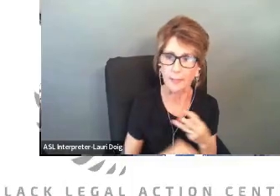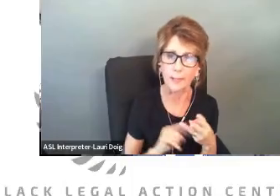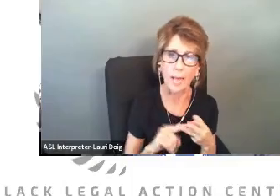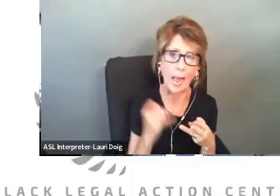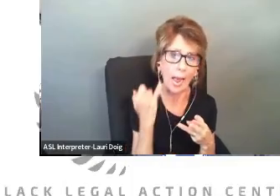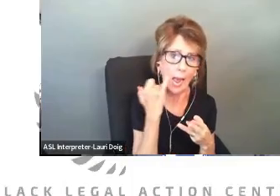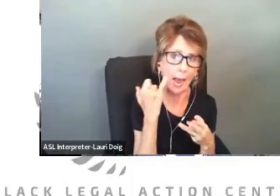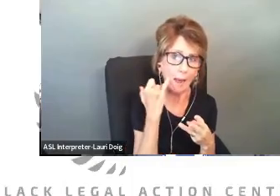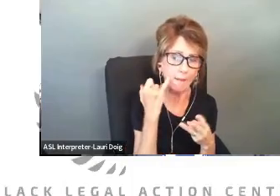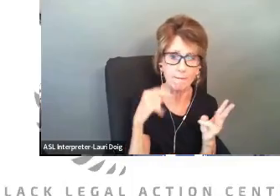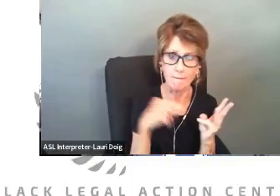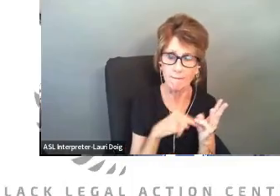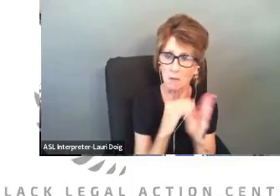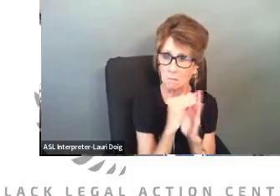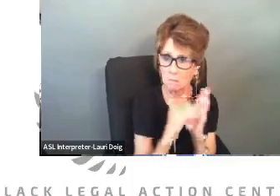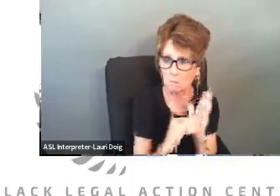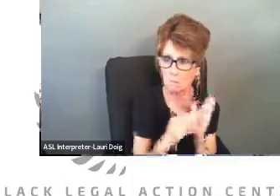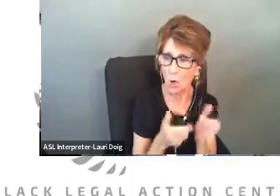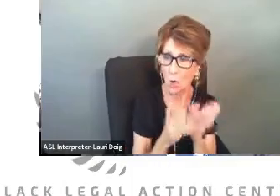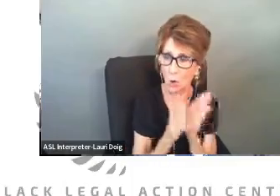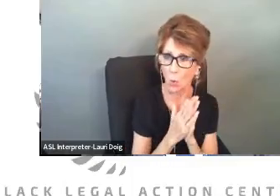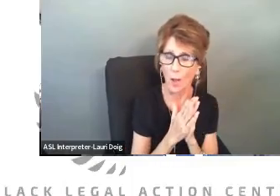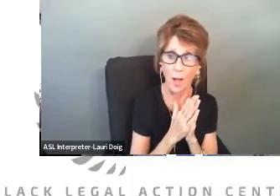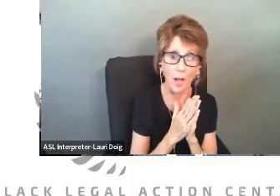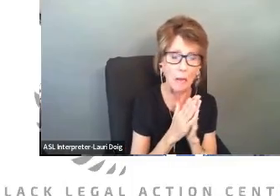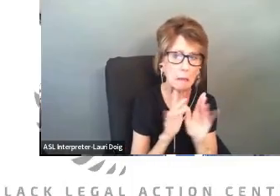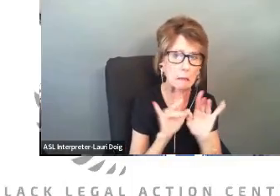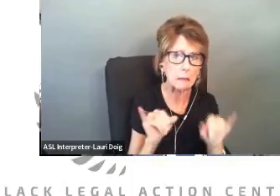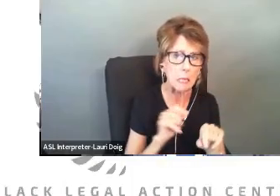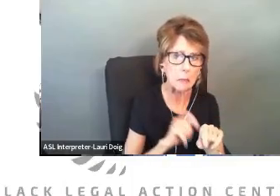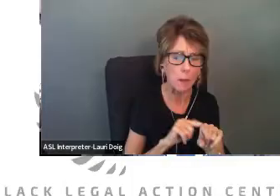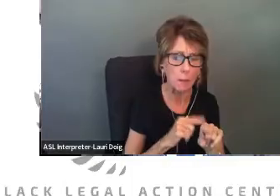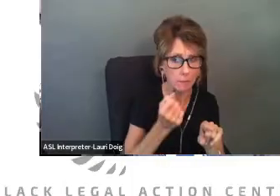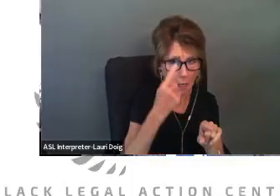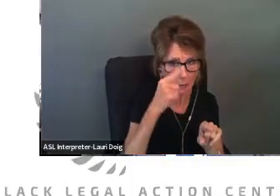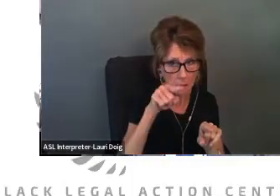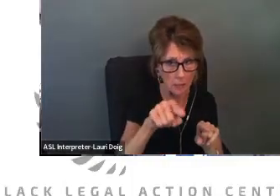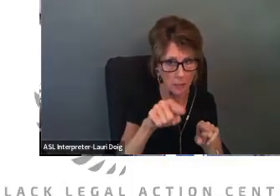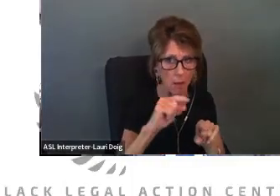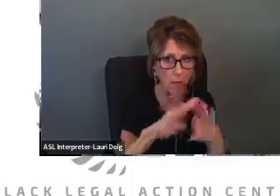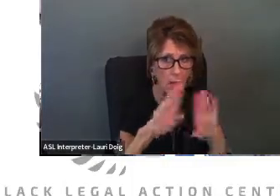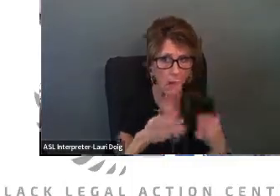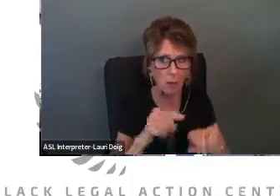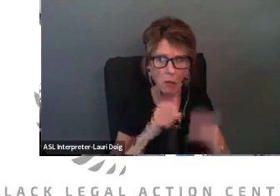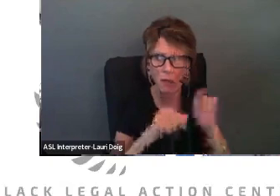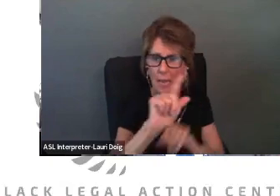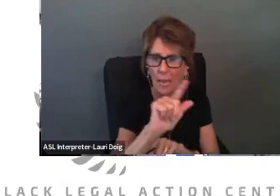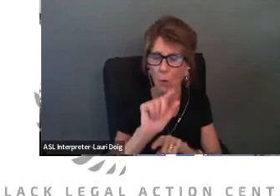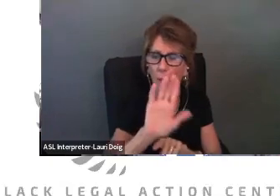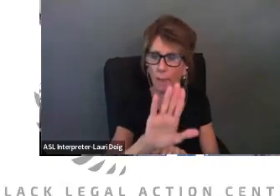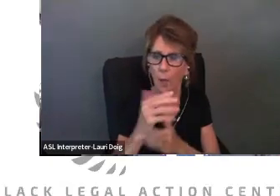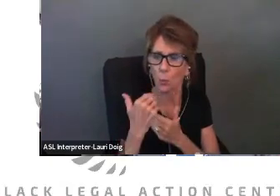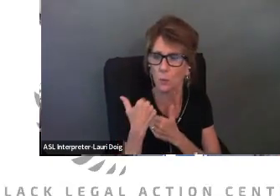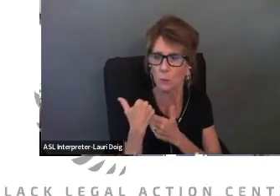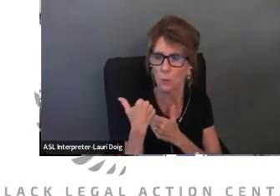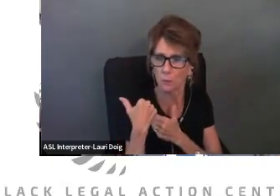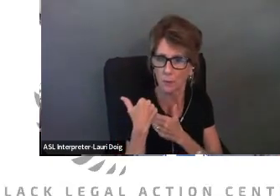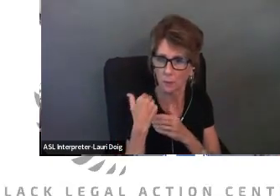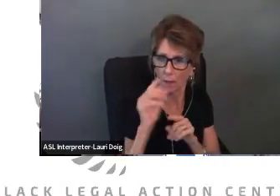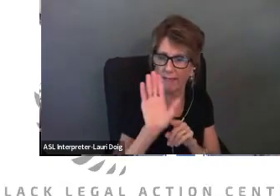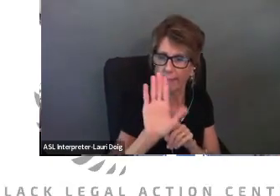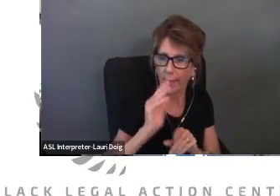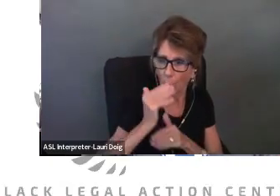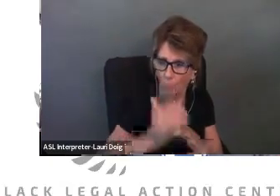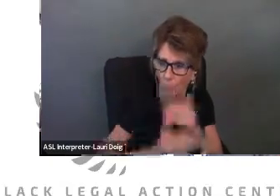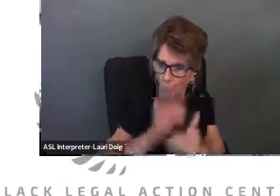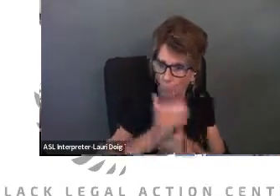we're keeping in mind the obligation of the housing provider in relation to their